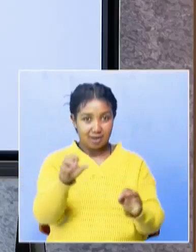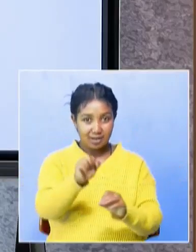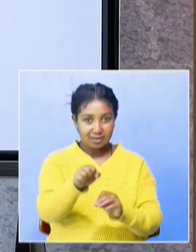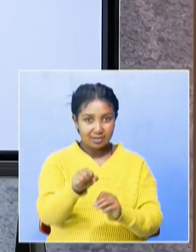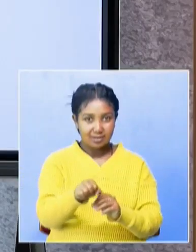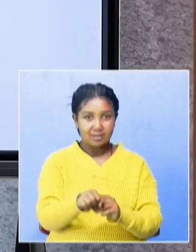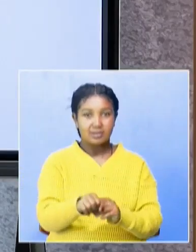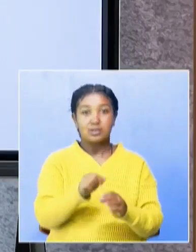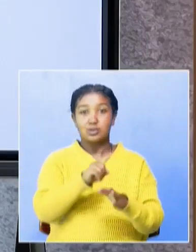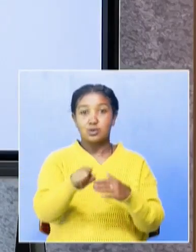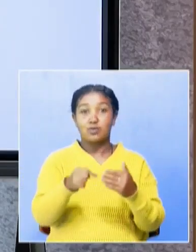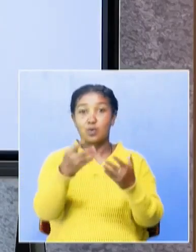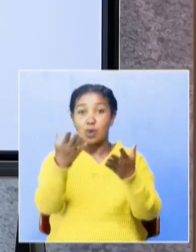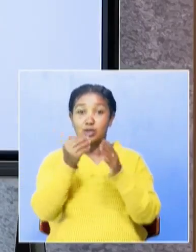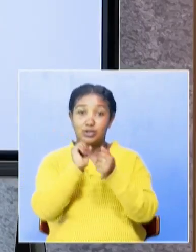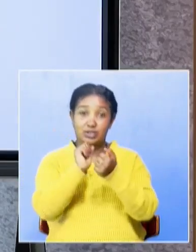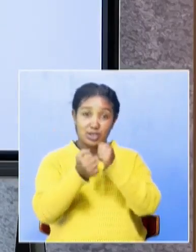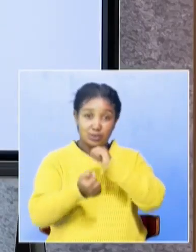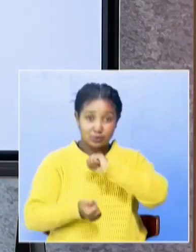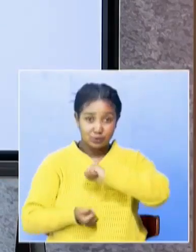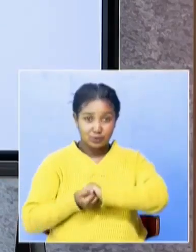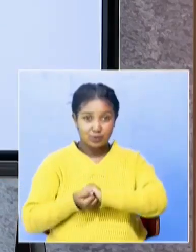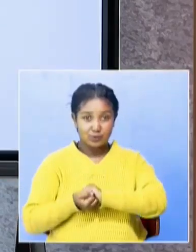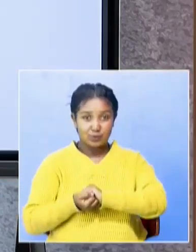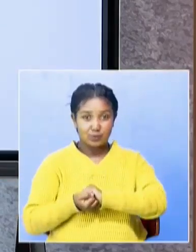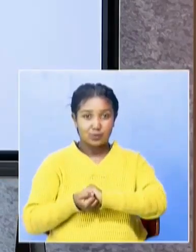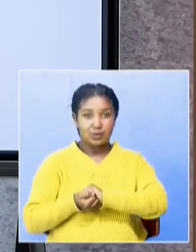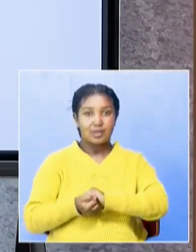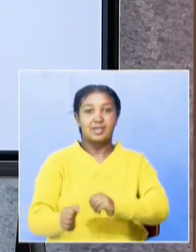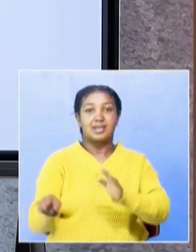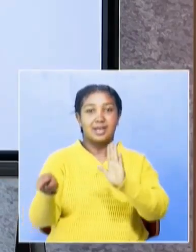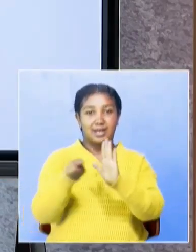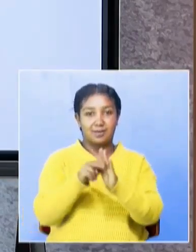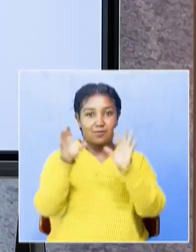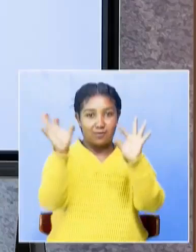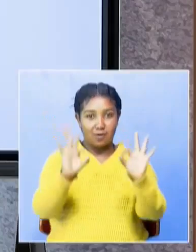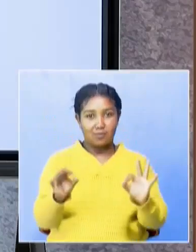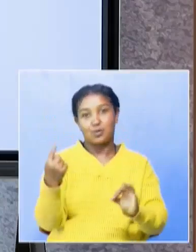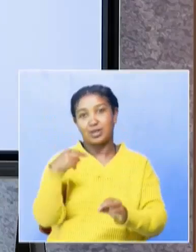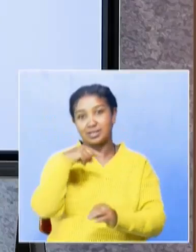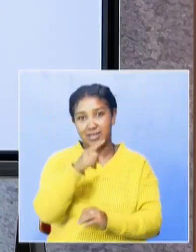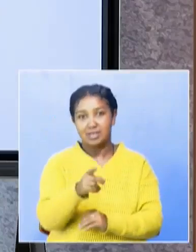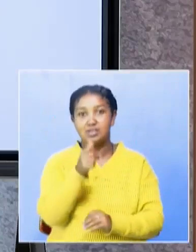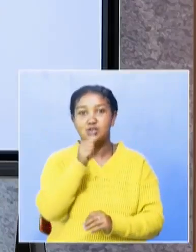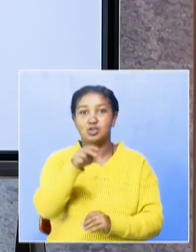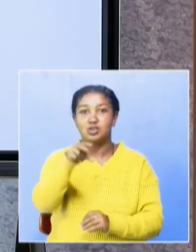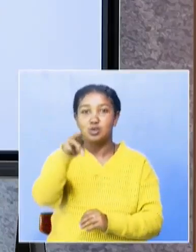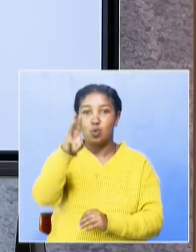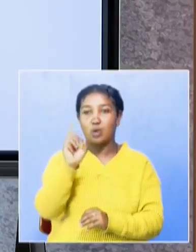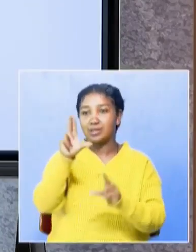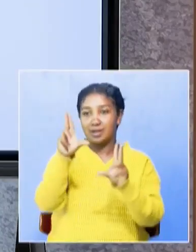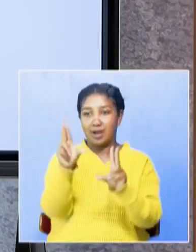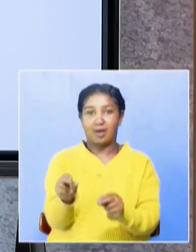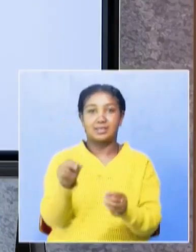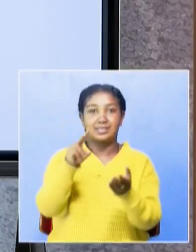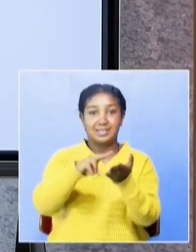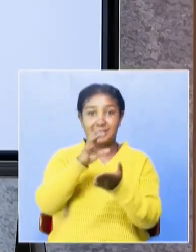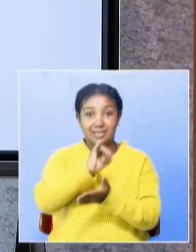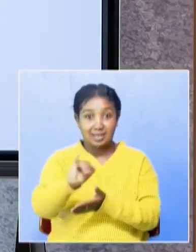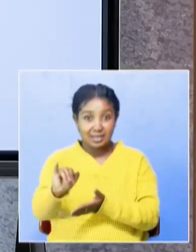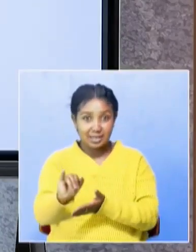right? So if you want to change this one into negative form, we can say she was not